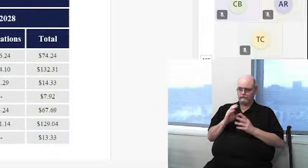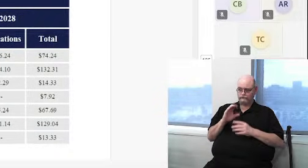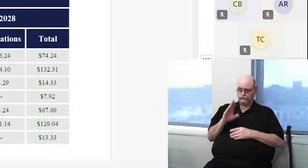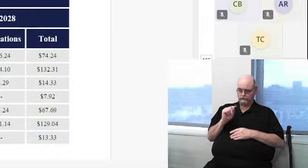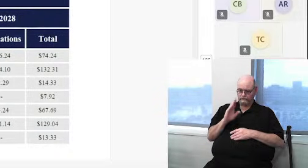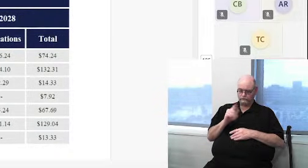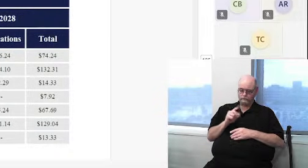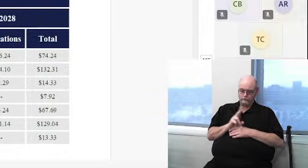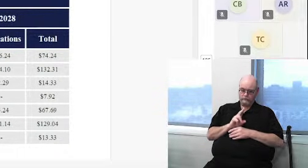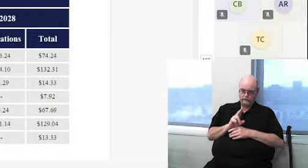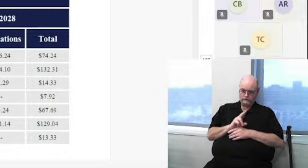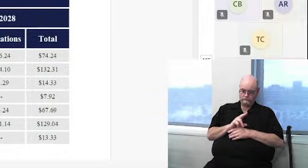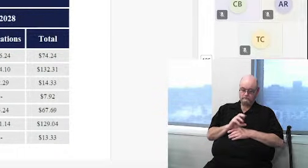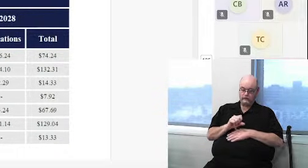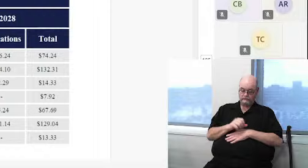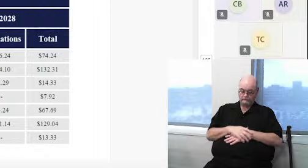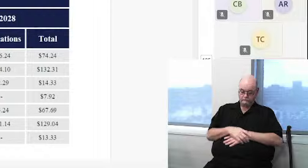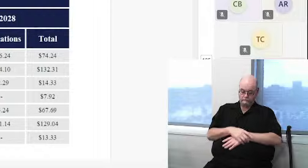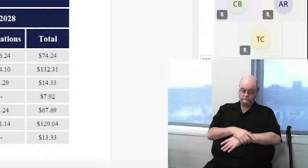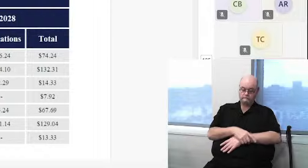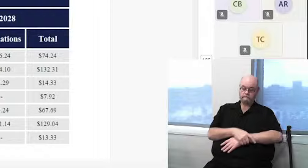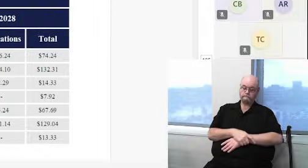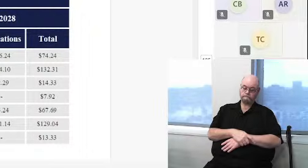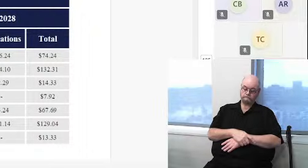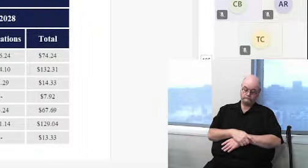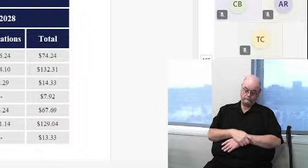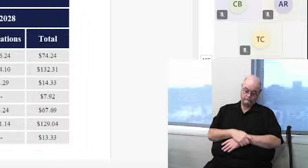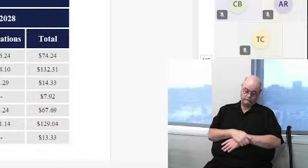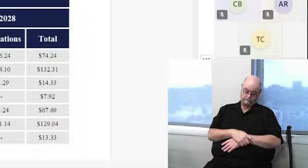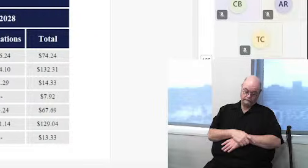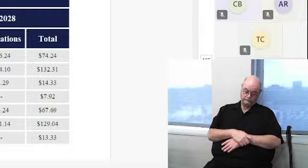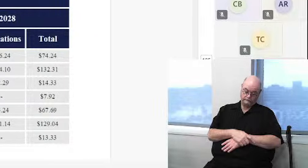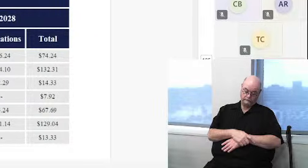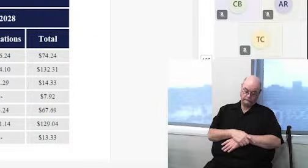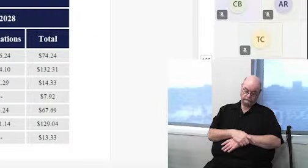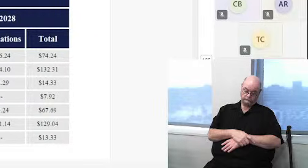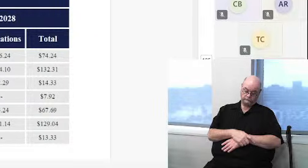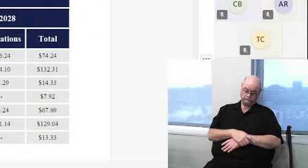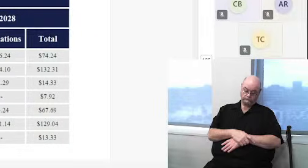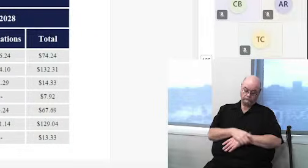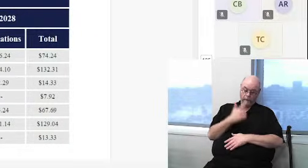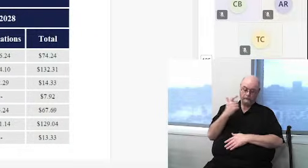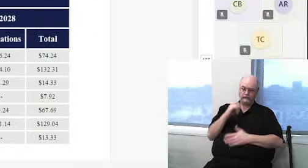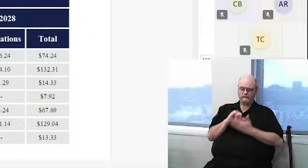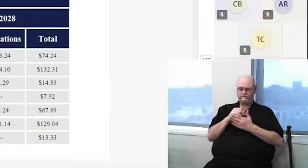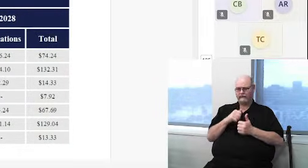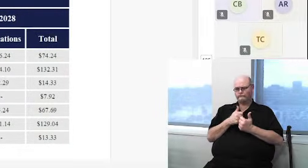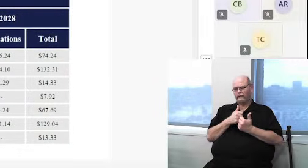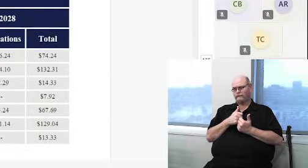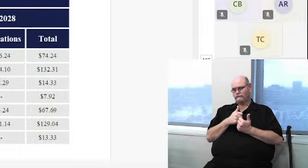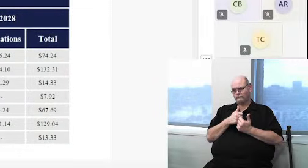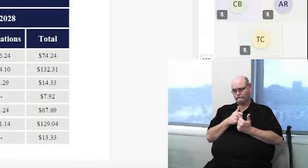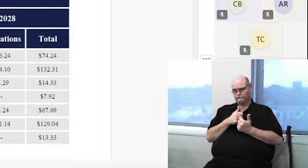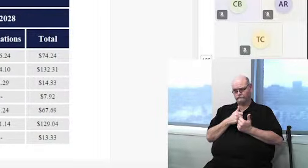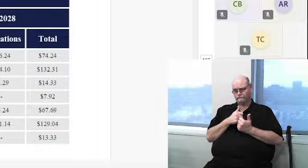to work on. Yes. So given those